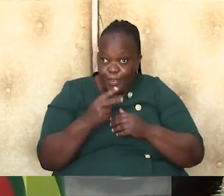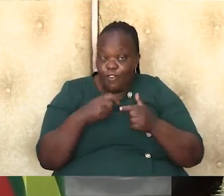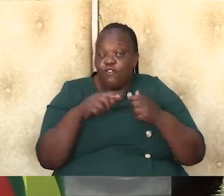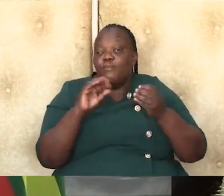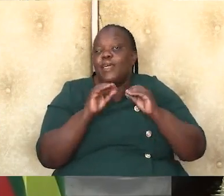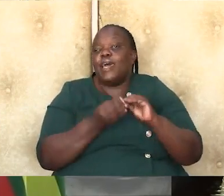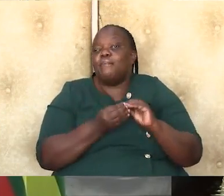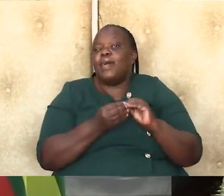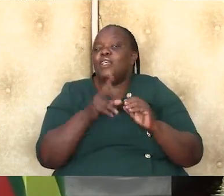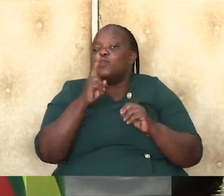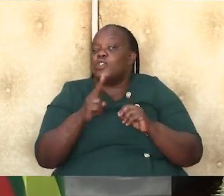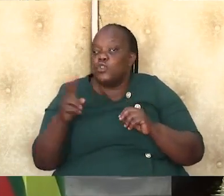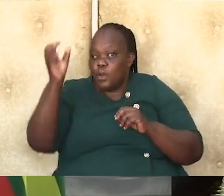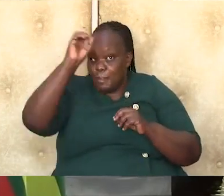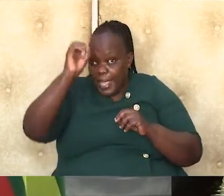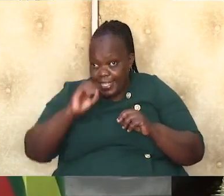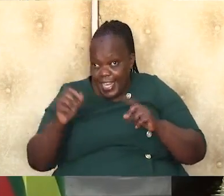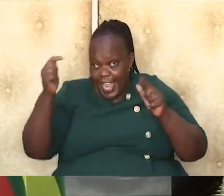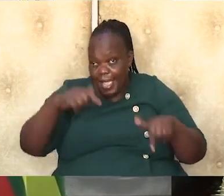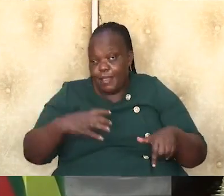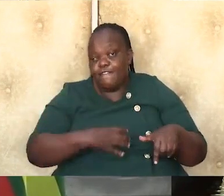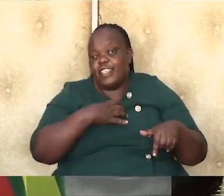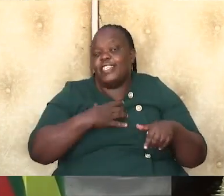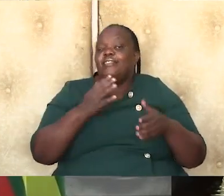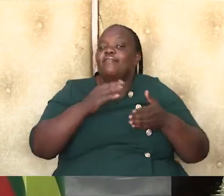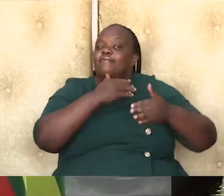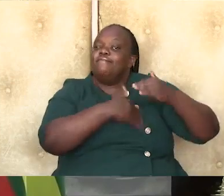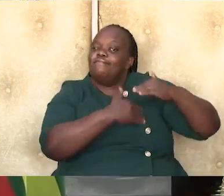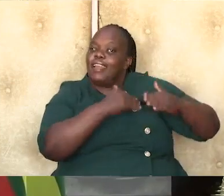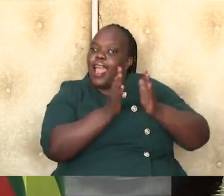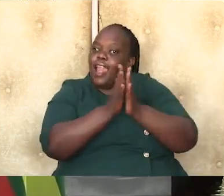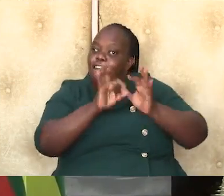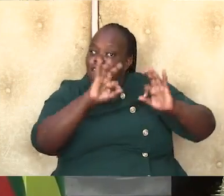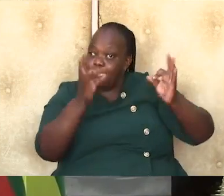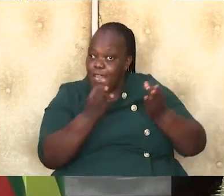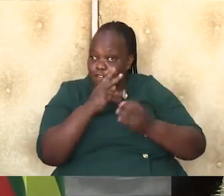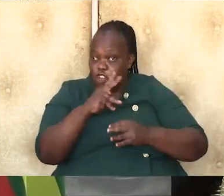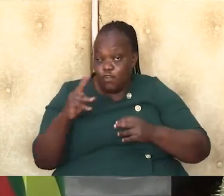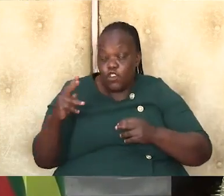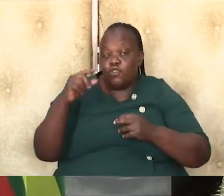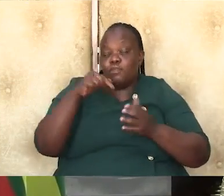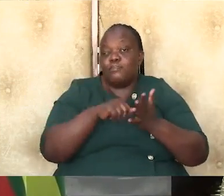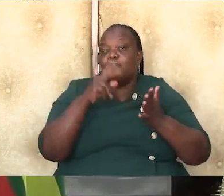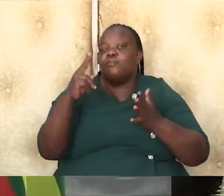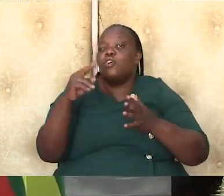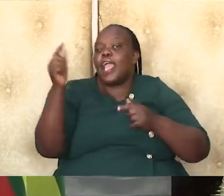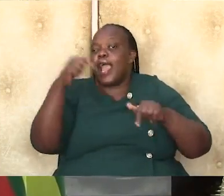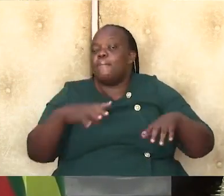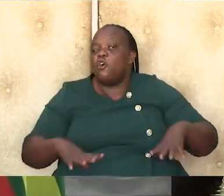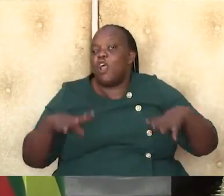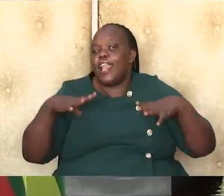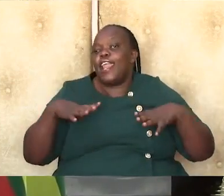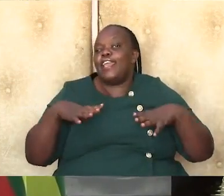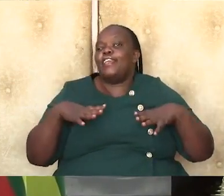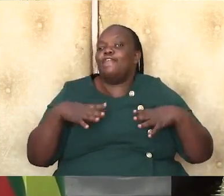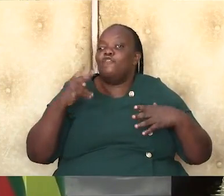figures. About 22% are coming to visit relatives and family, but 44.2% are coming for holiday, and 26.9%